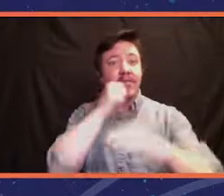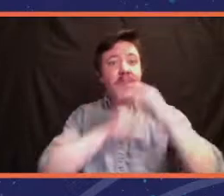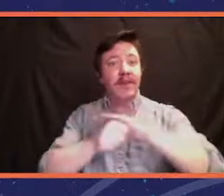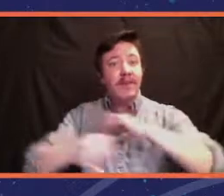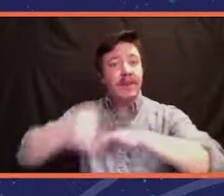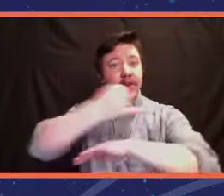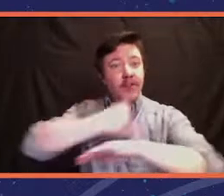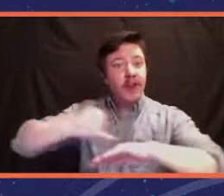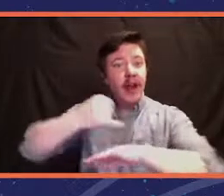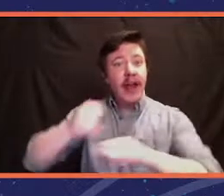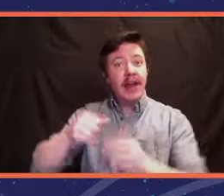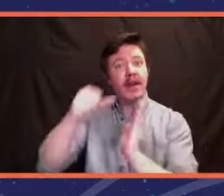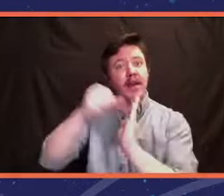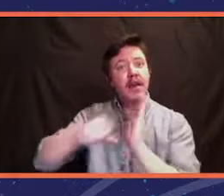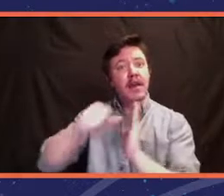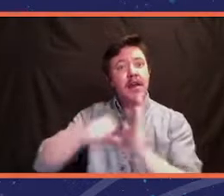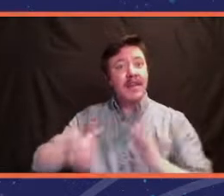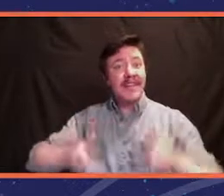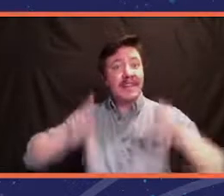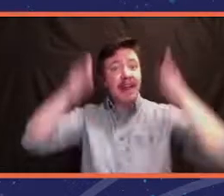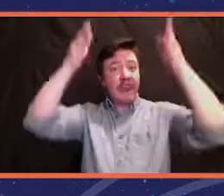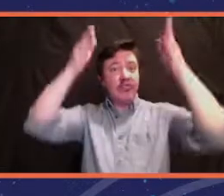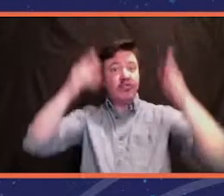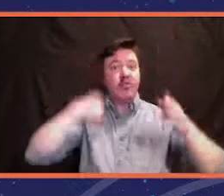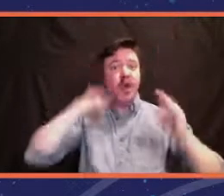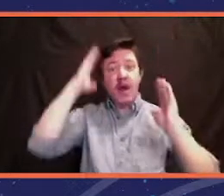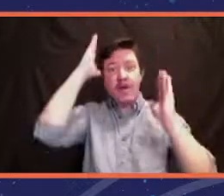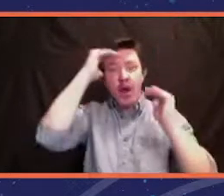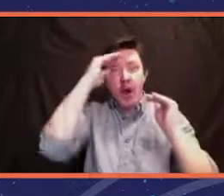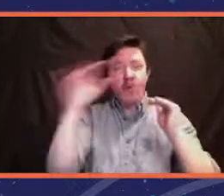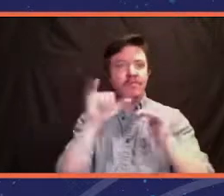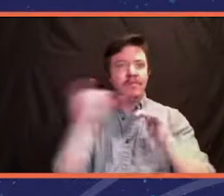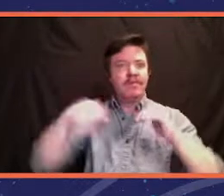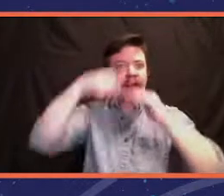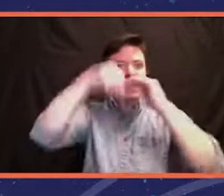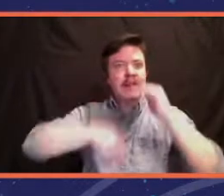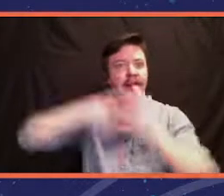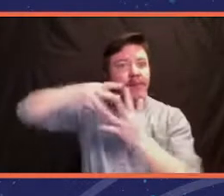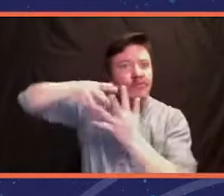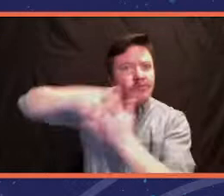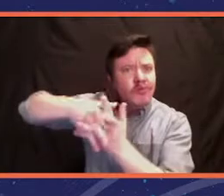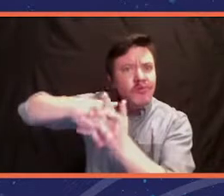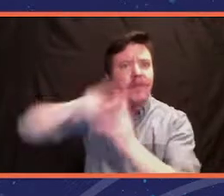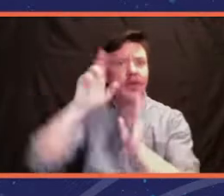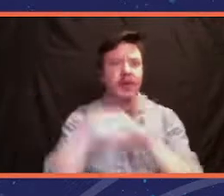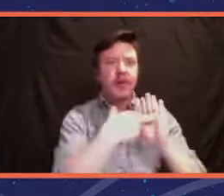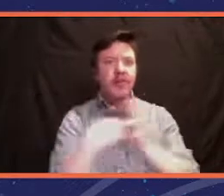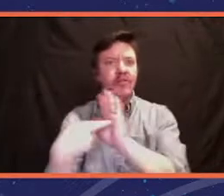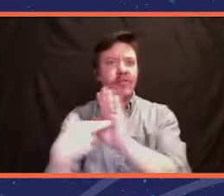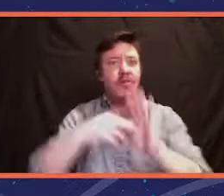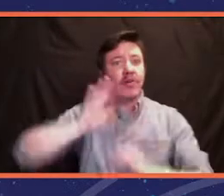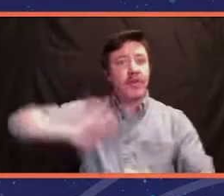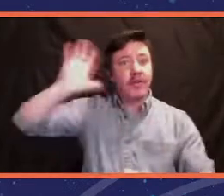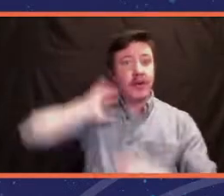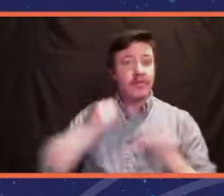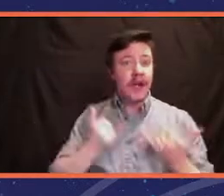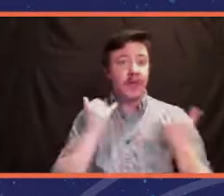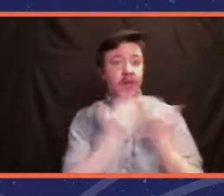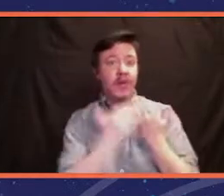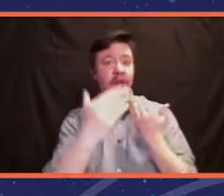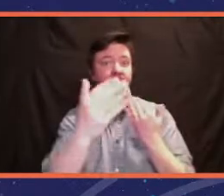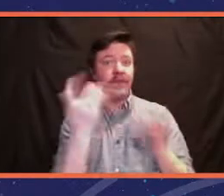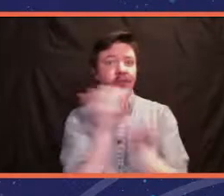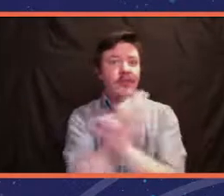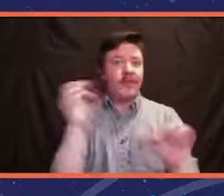Hope, because deep hope is like deep roots. The statue represents all our past, present, and future freedom fighters,